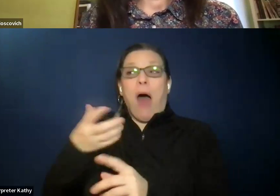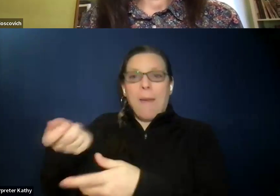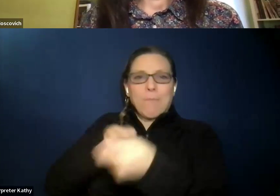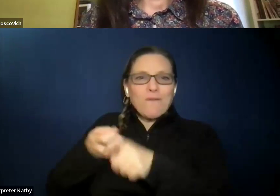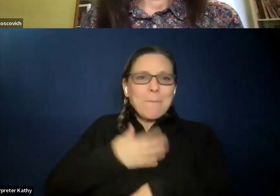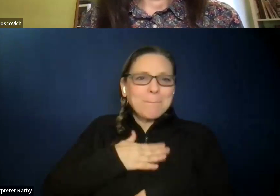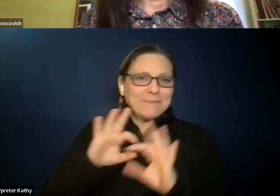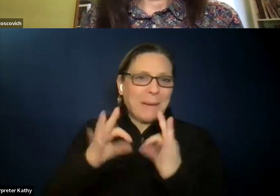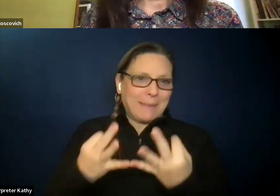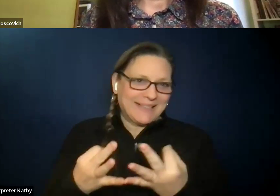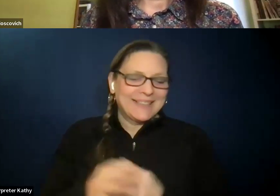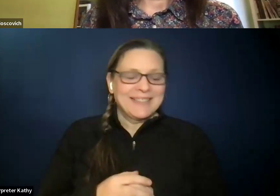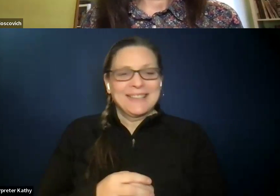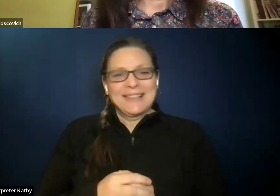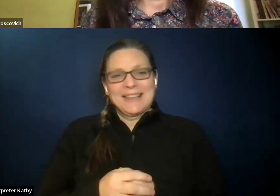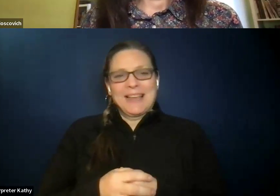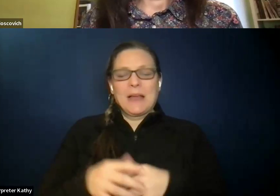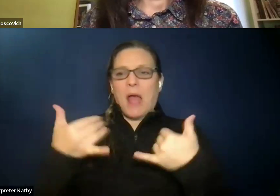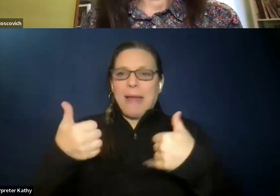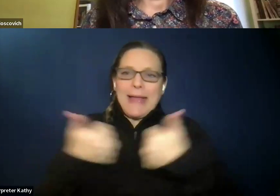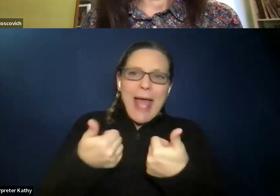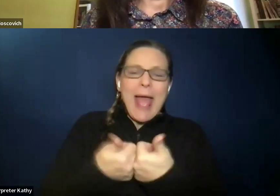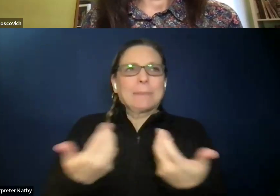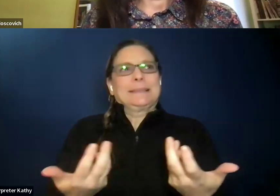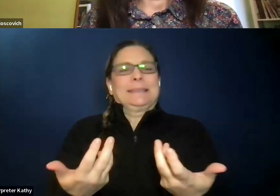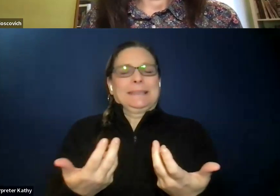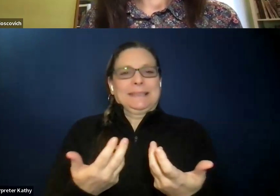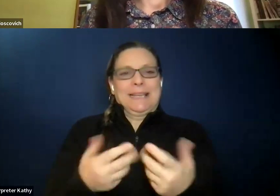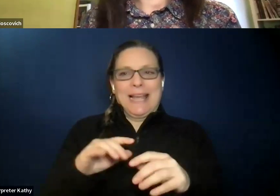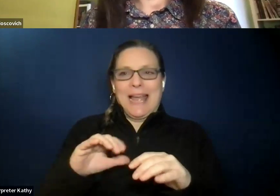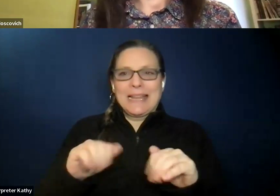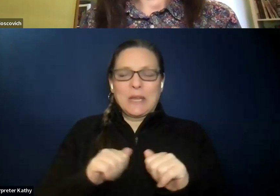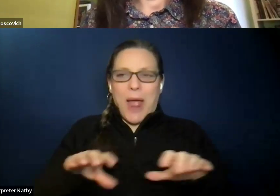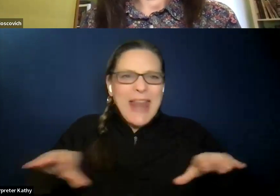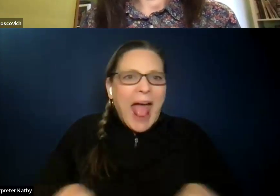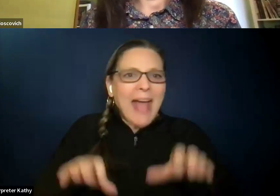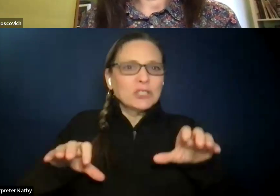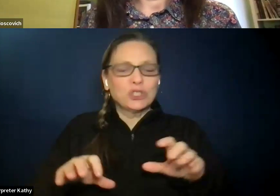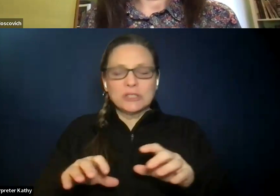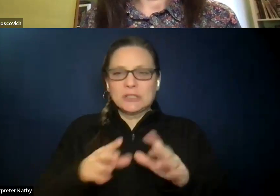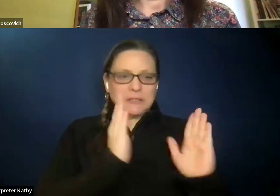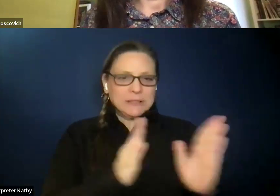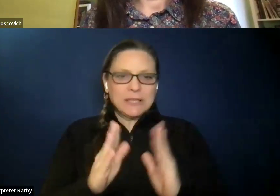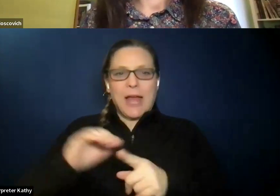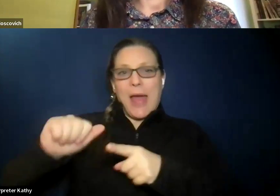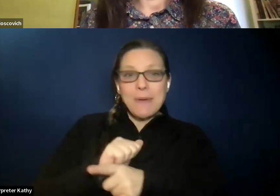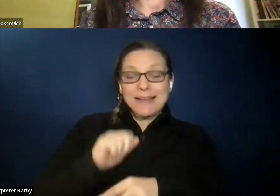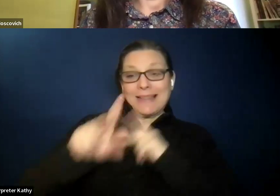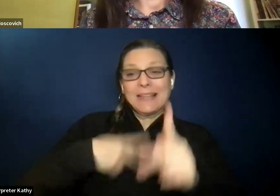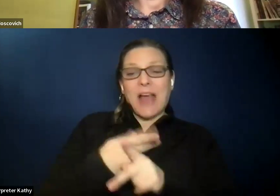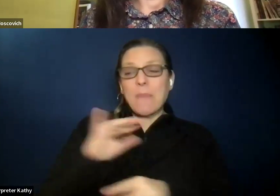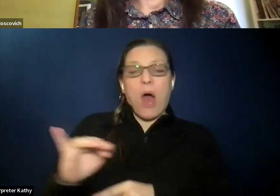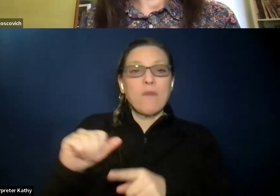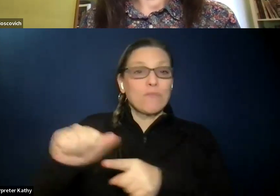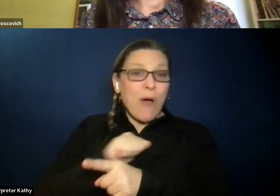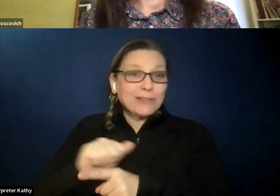in terms of, games and action sequences and practice and the types of drills that coaches might do